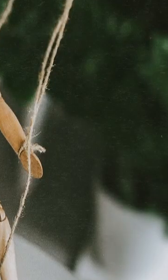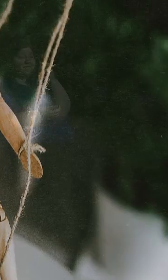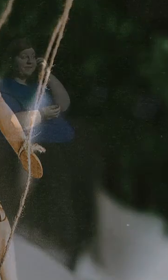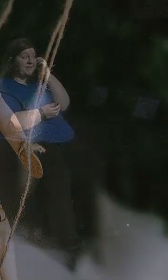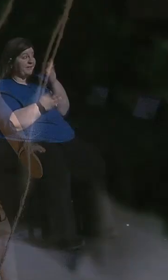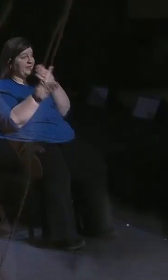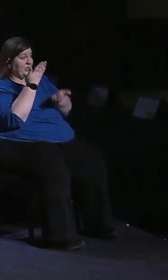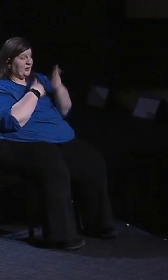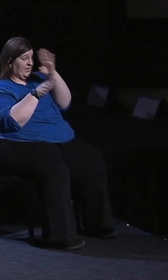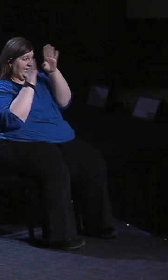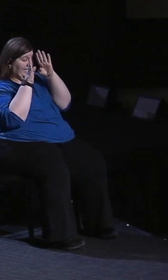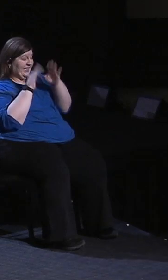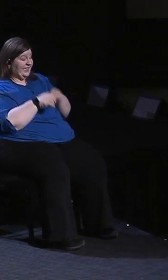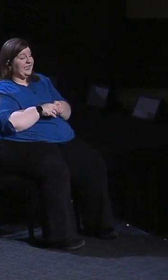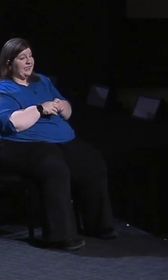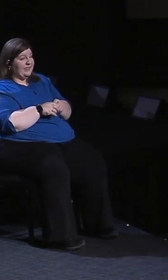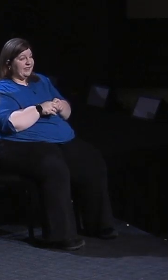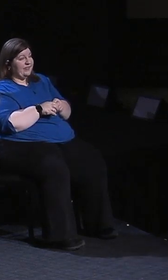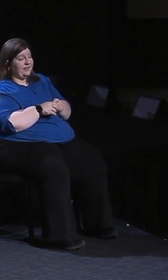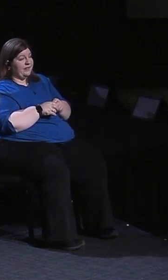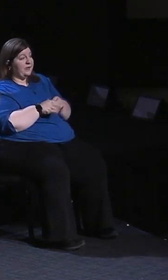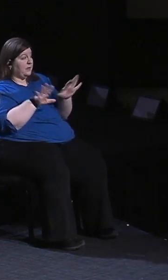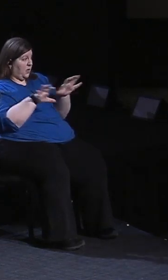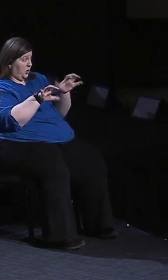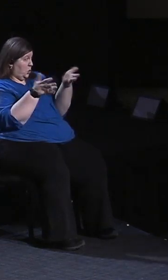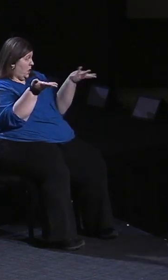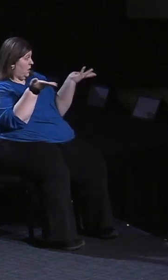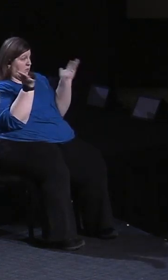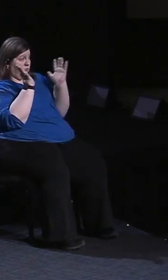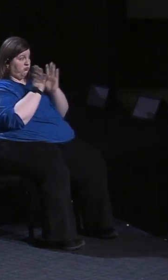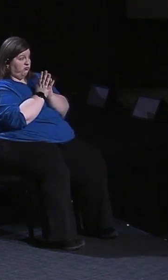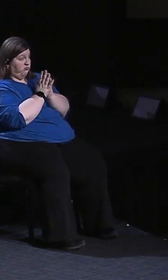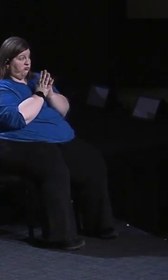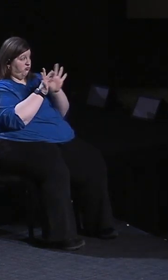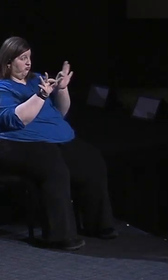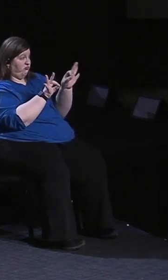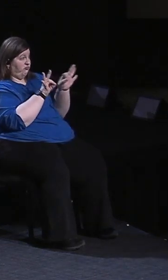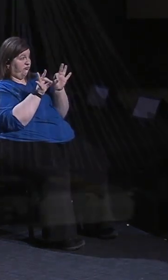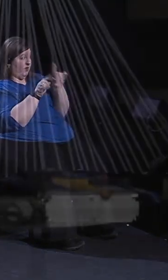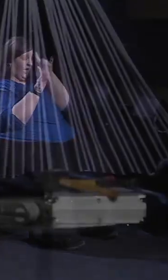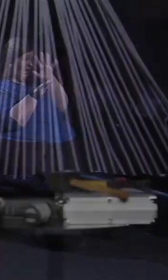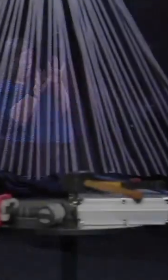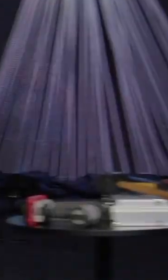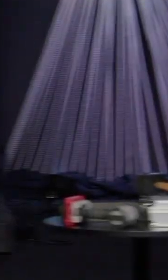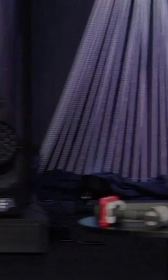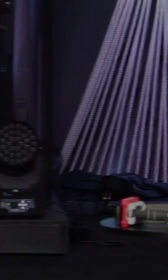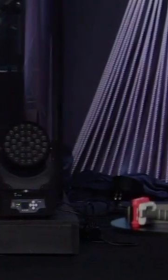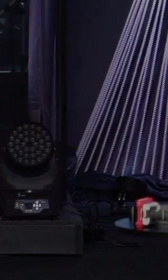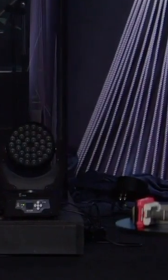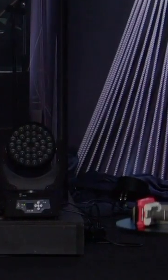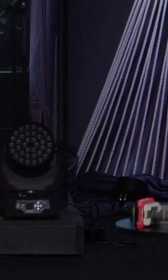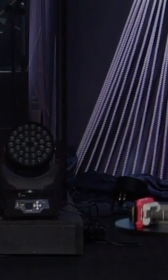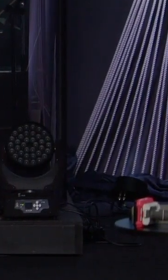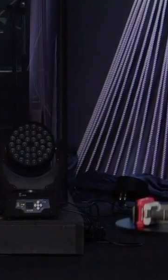How we doing? Good. I hope praying together was